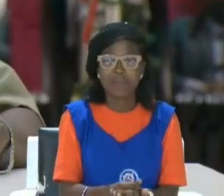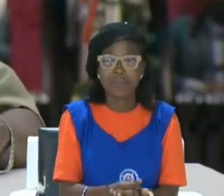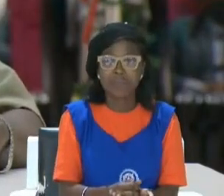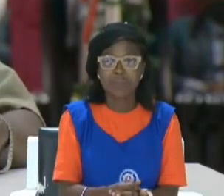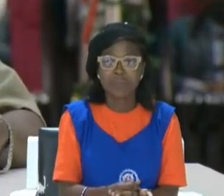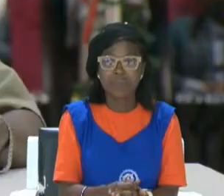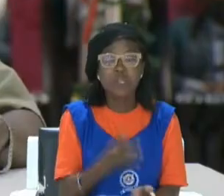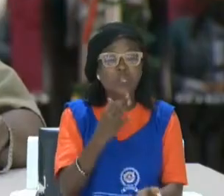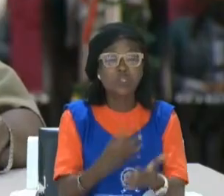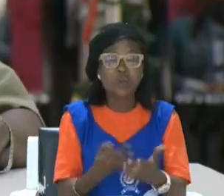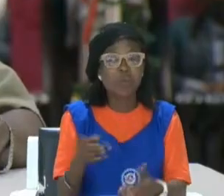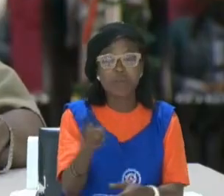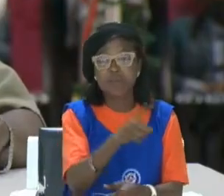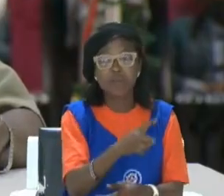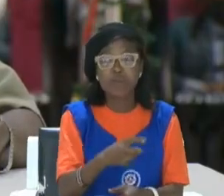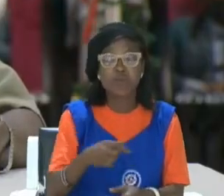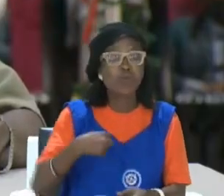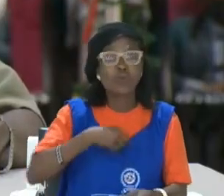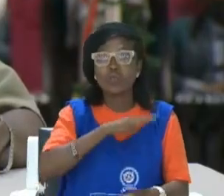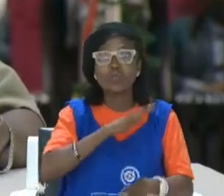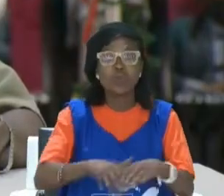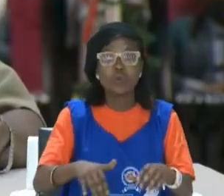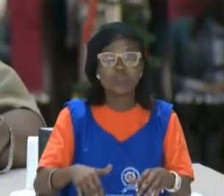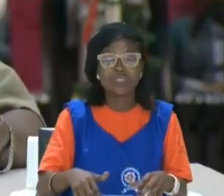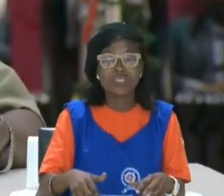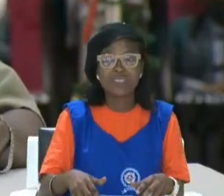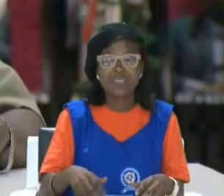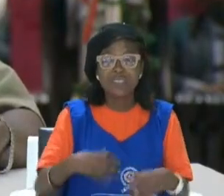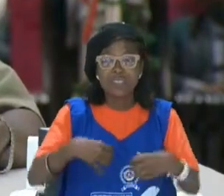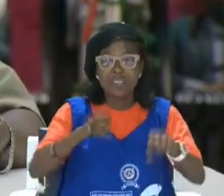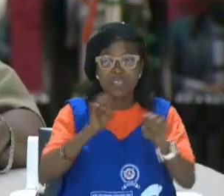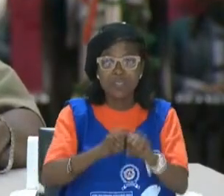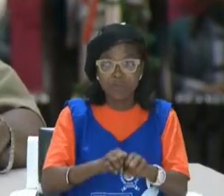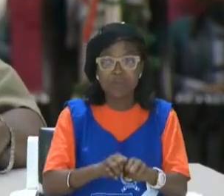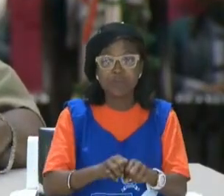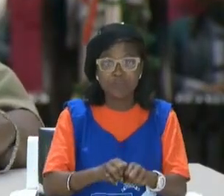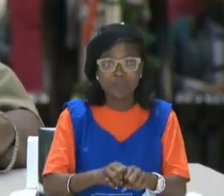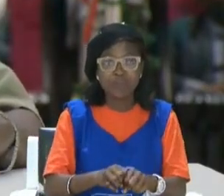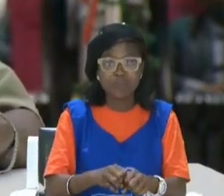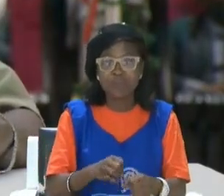Some of us don't even know what rich means.